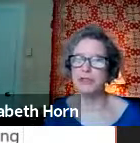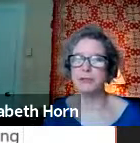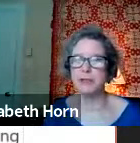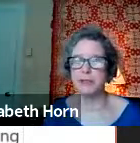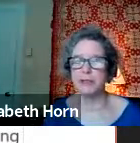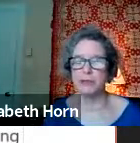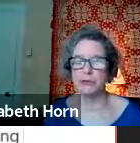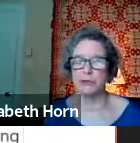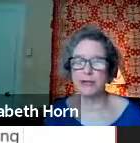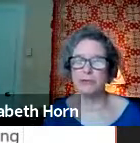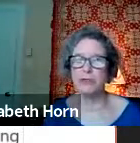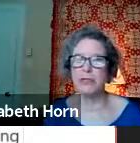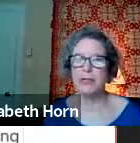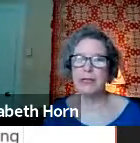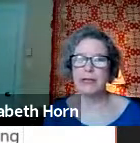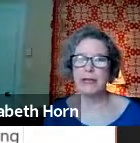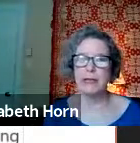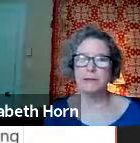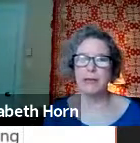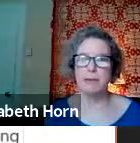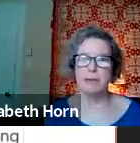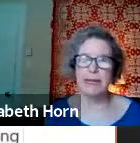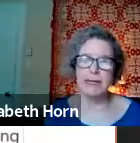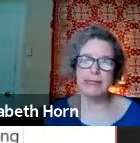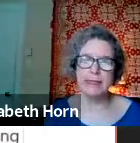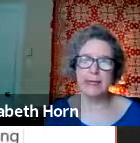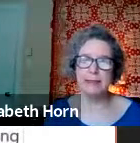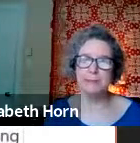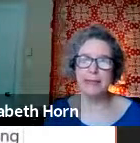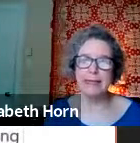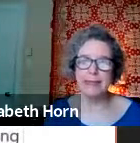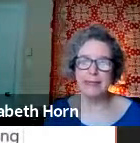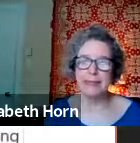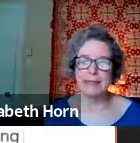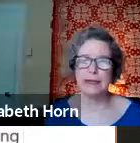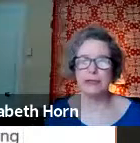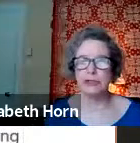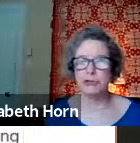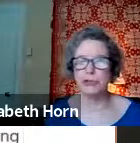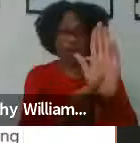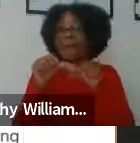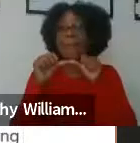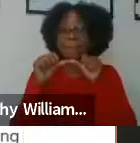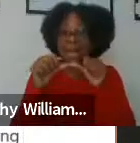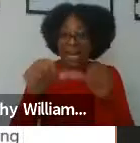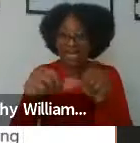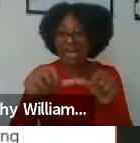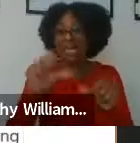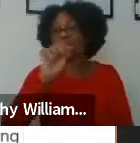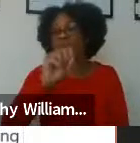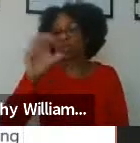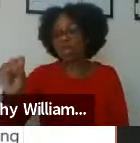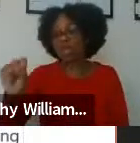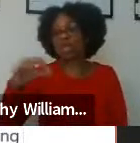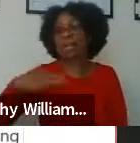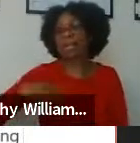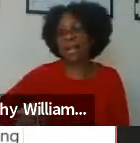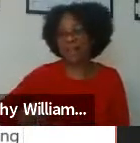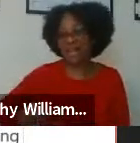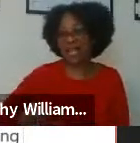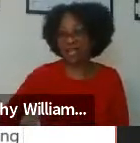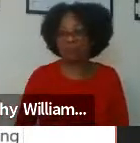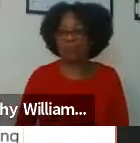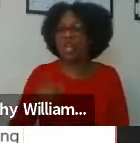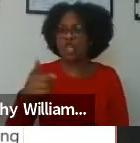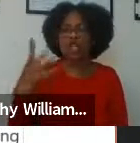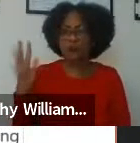with disabilities around obtaining and maintaining a Social Security benefit. You've